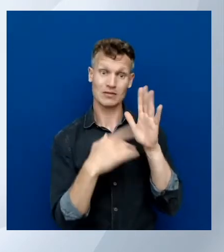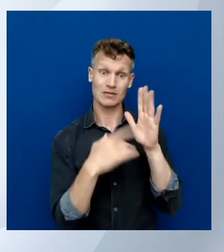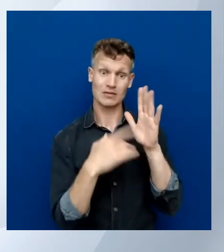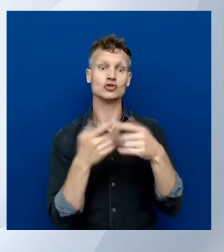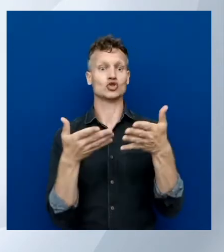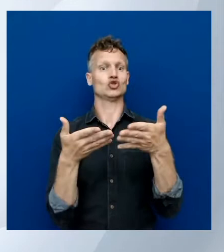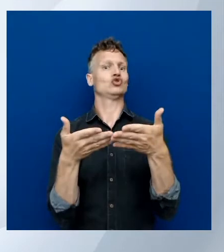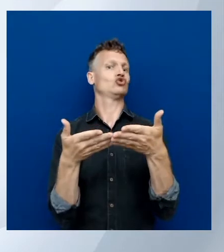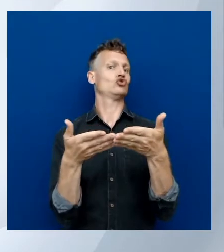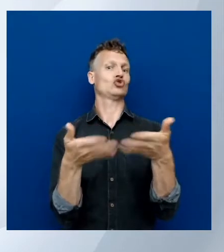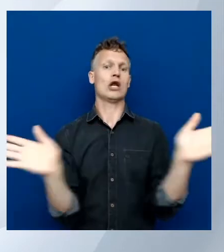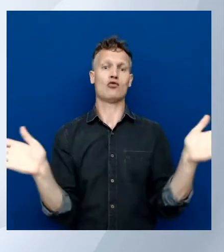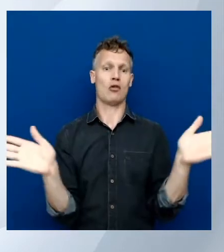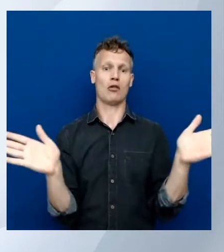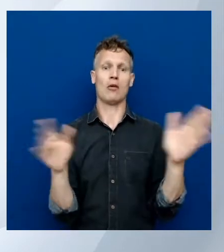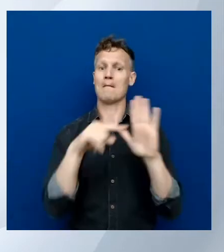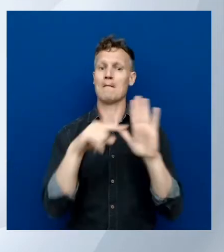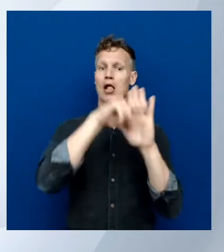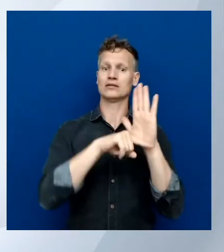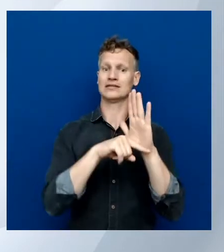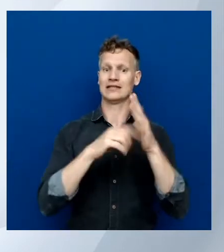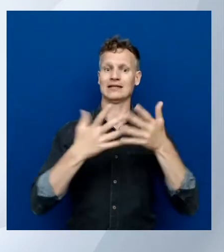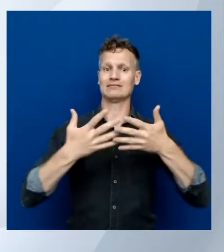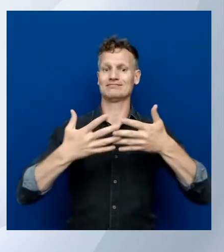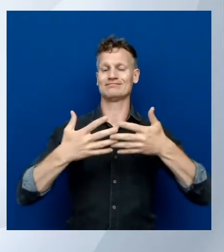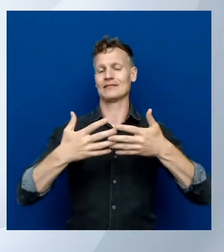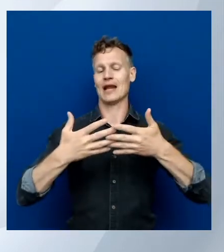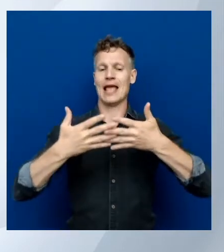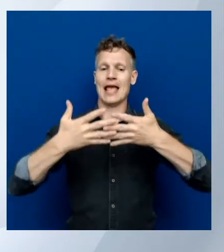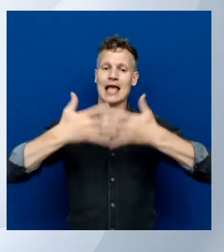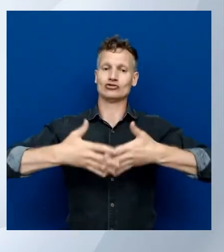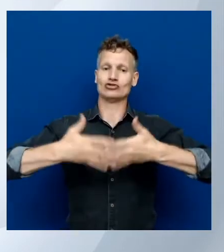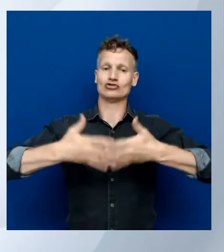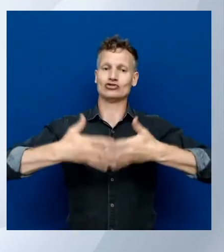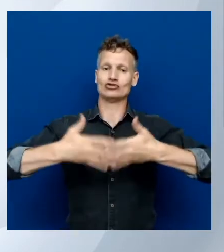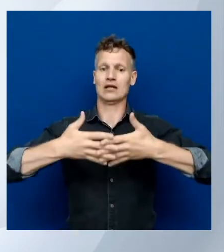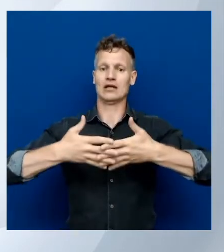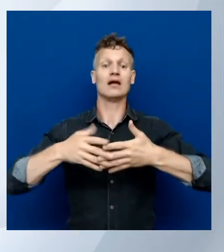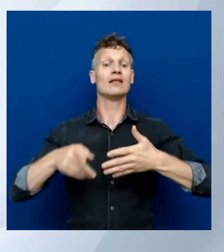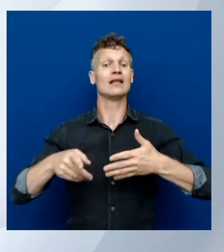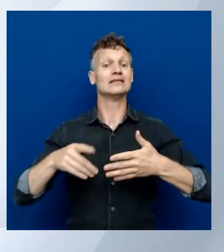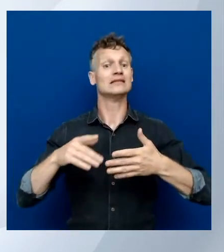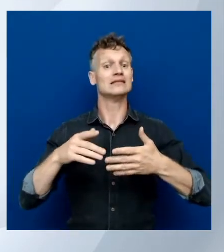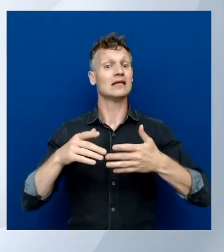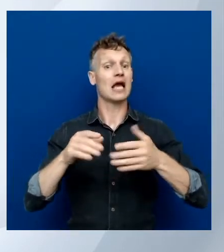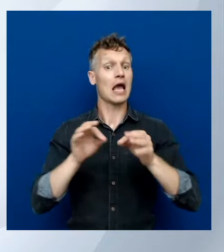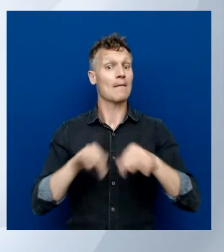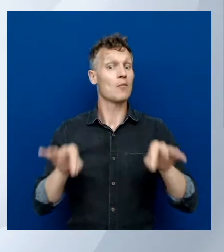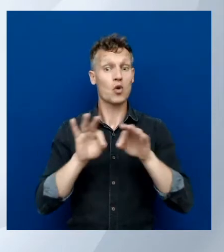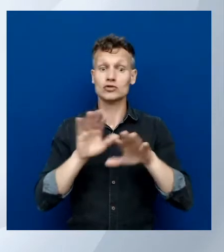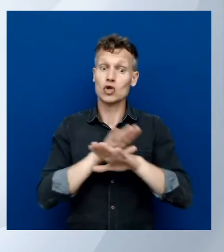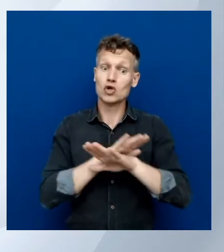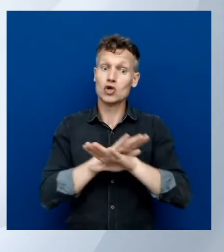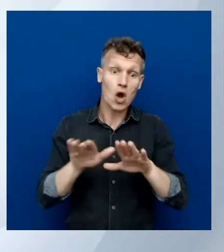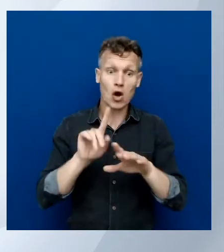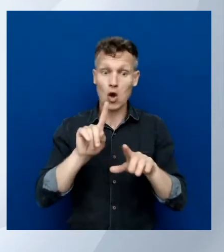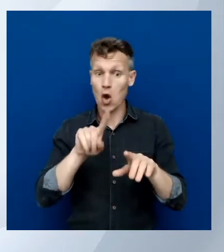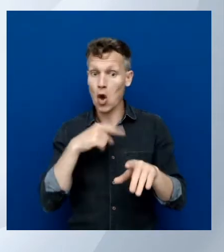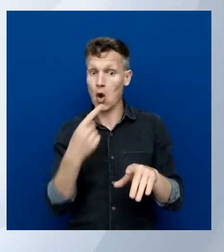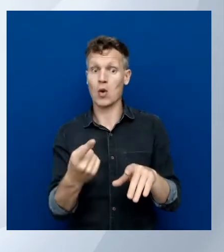This is important because it's not only for the Kubernetes ecosystem. You can check every